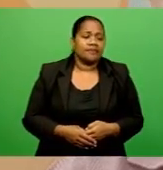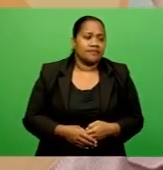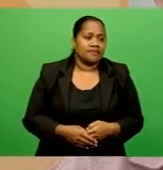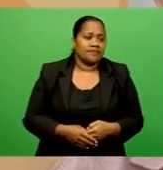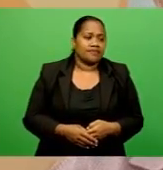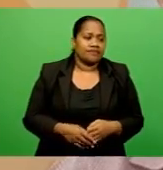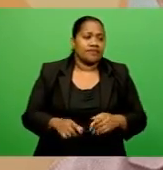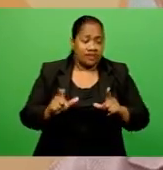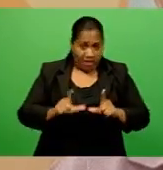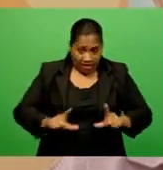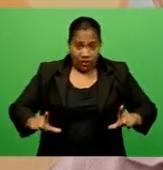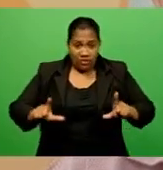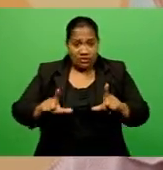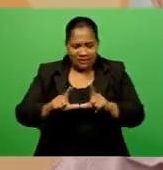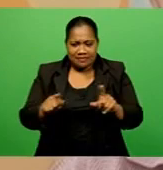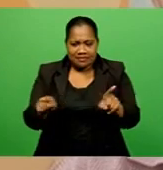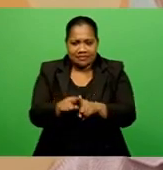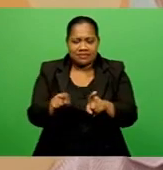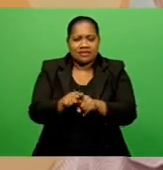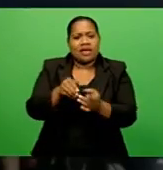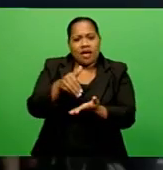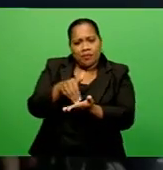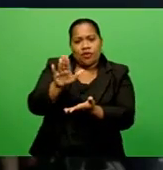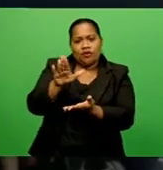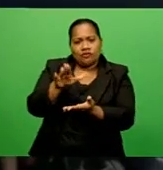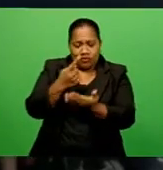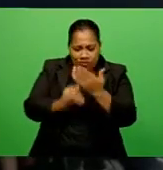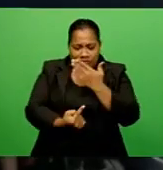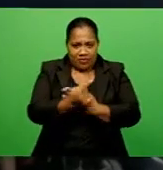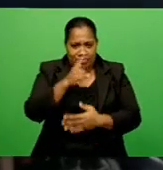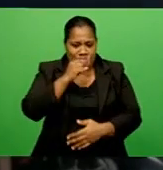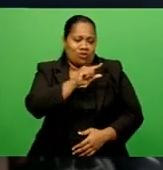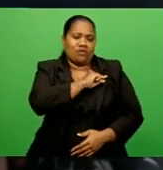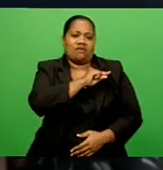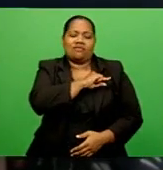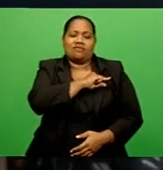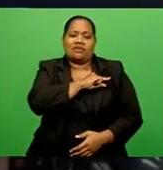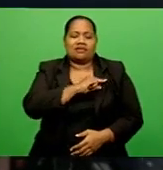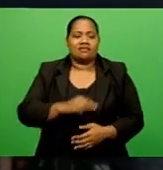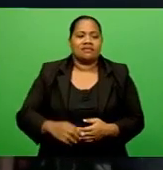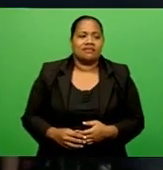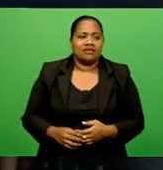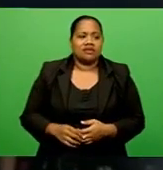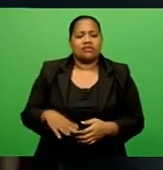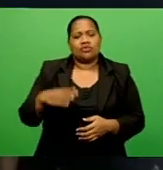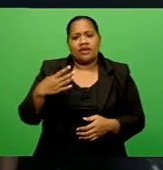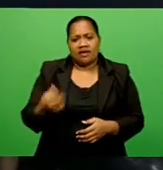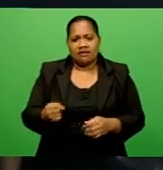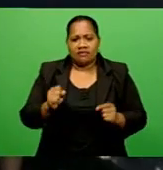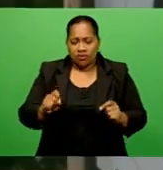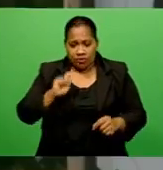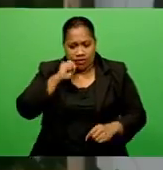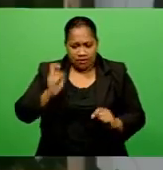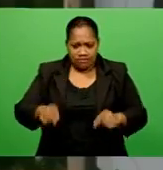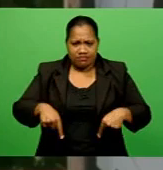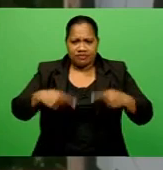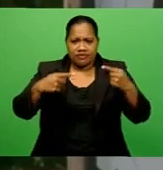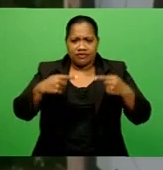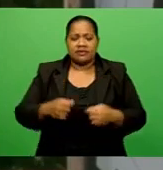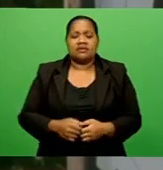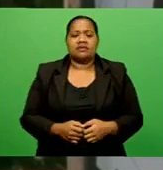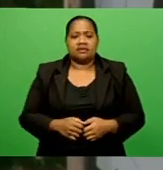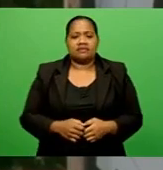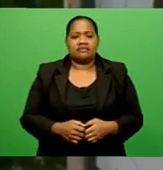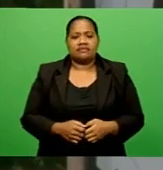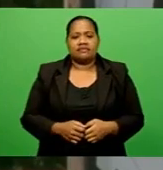has been approved to be held for qualifying. Archers will compete in a series of 6 competitions from the 7th of next month